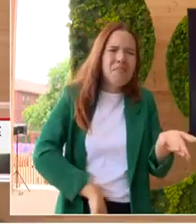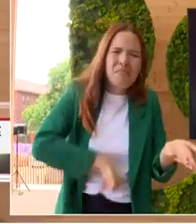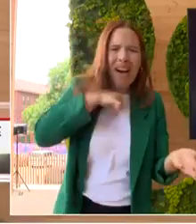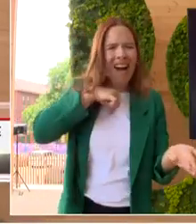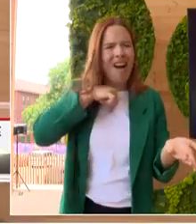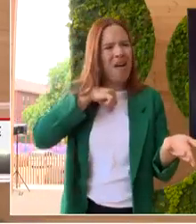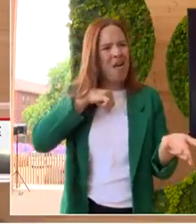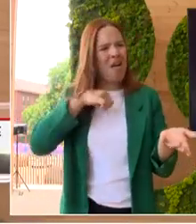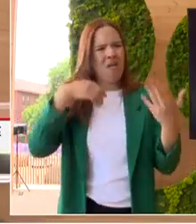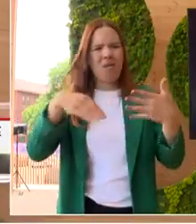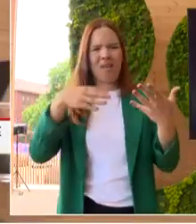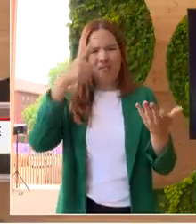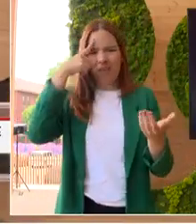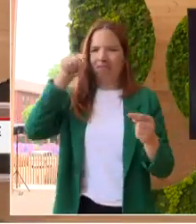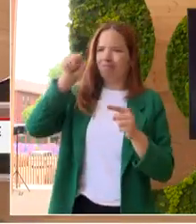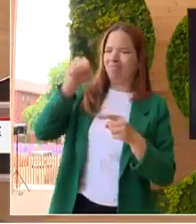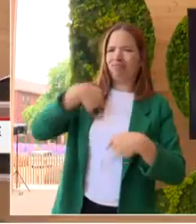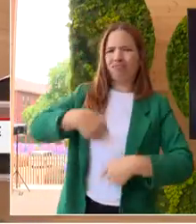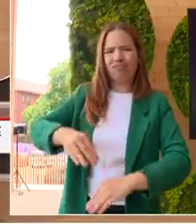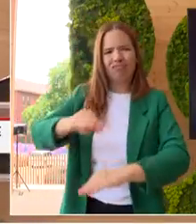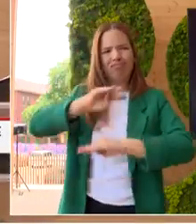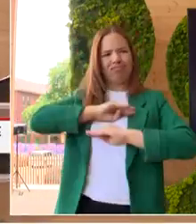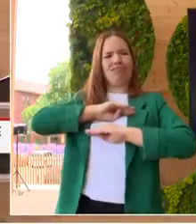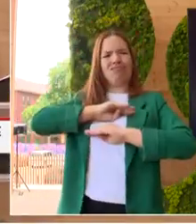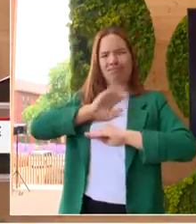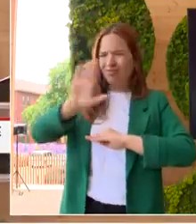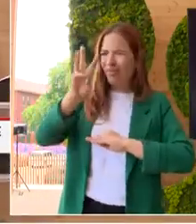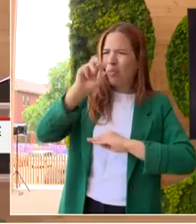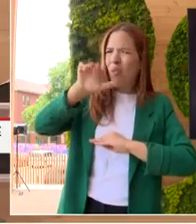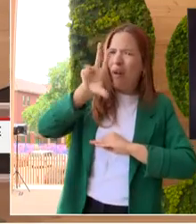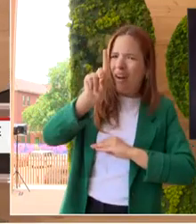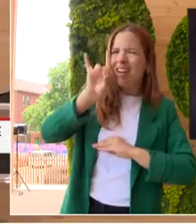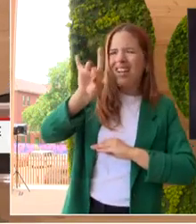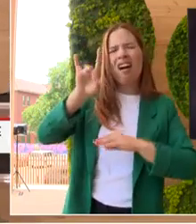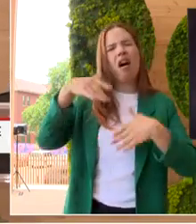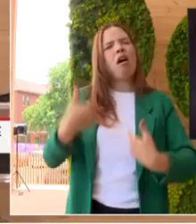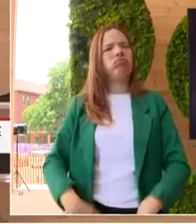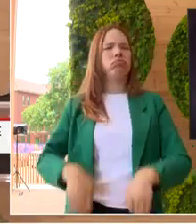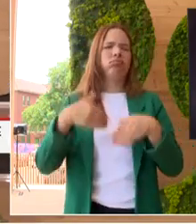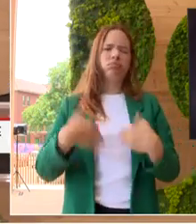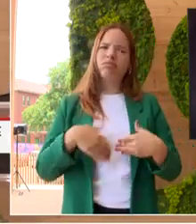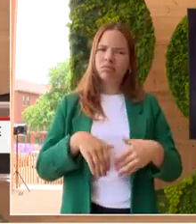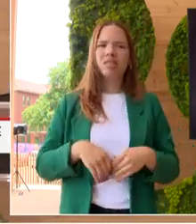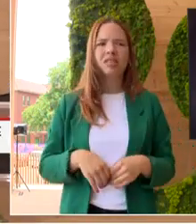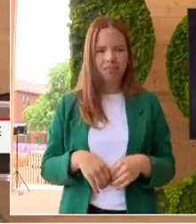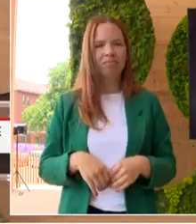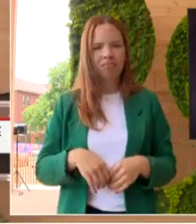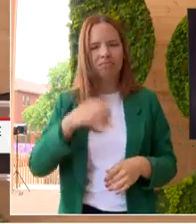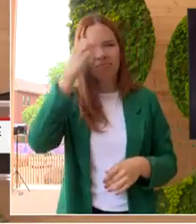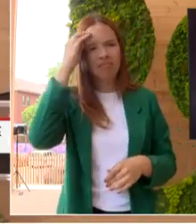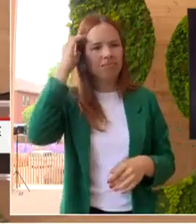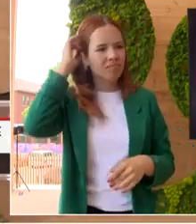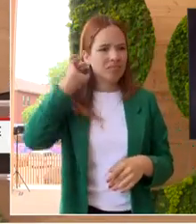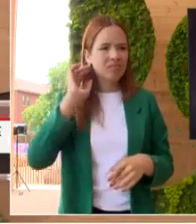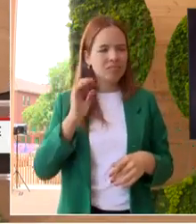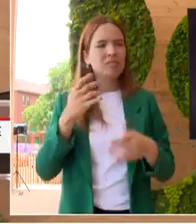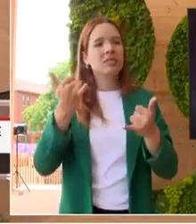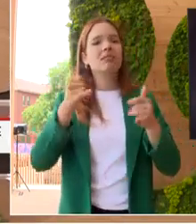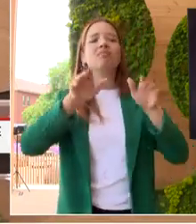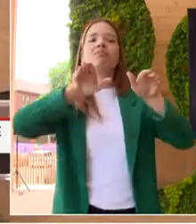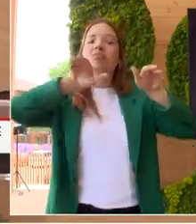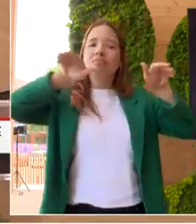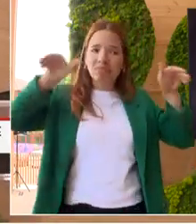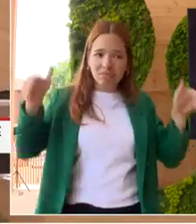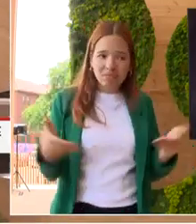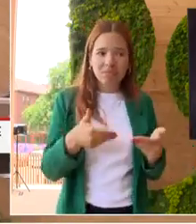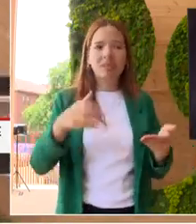8 every single day. And with that, I'm proud to now introduce your council member,